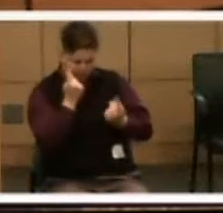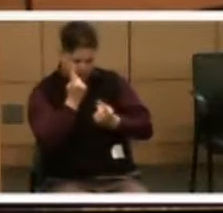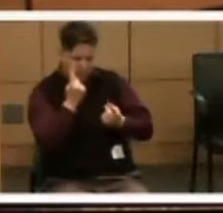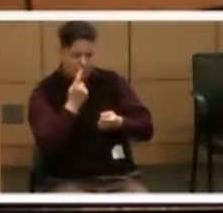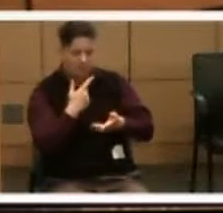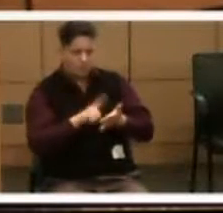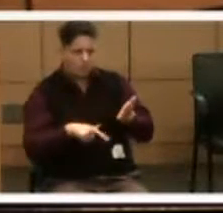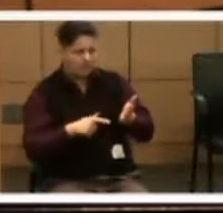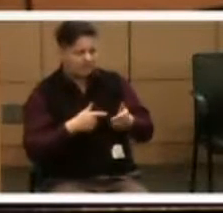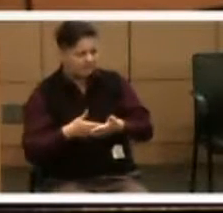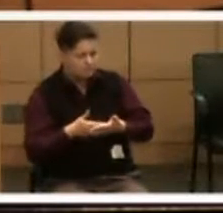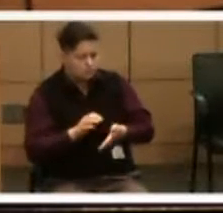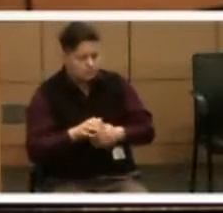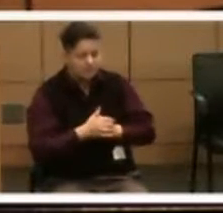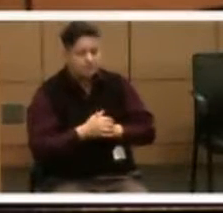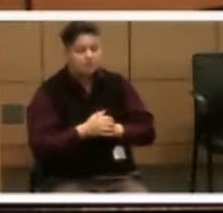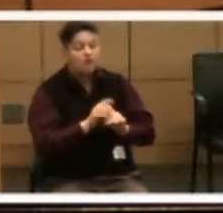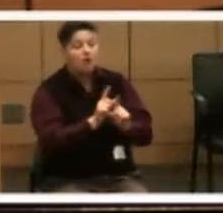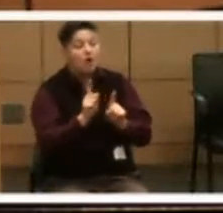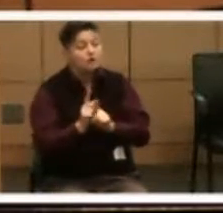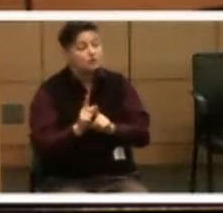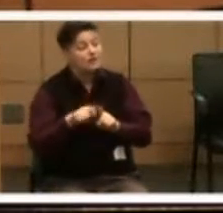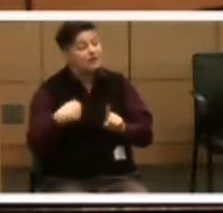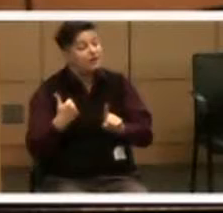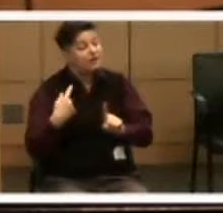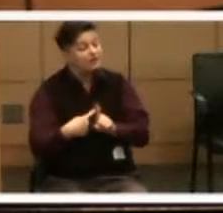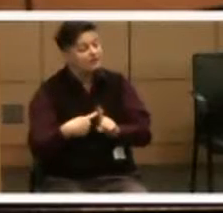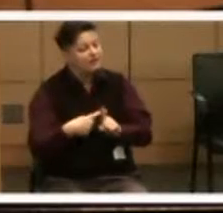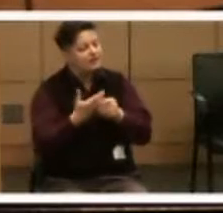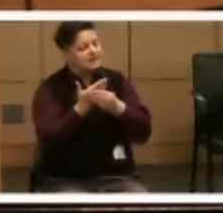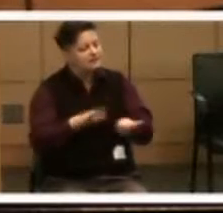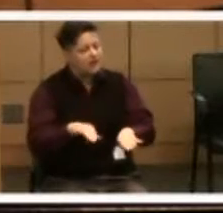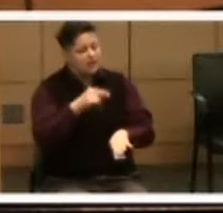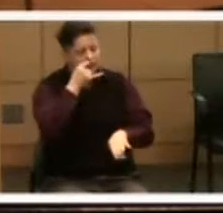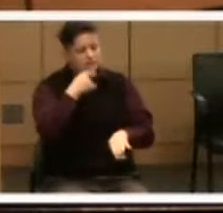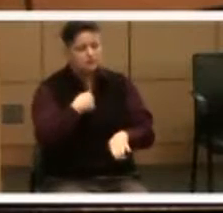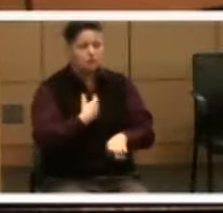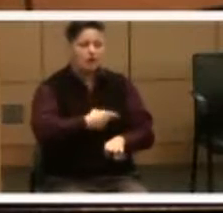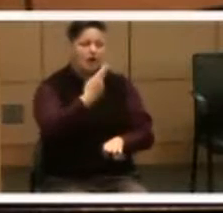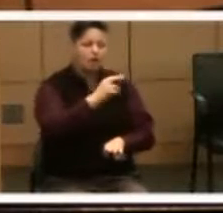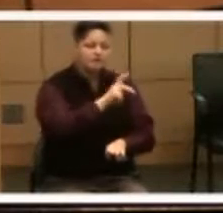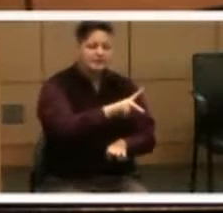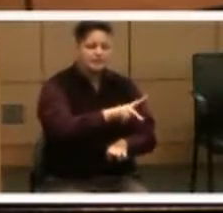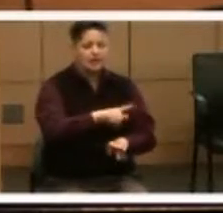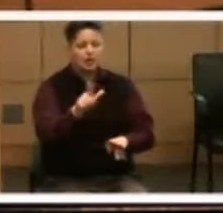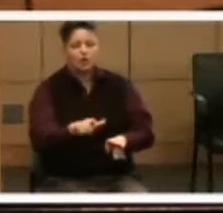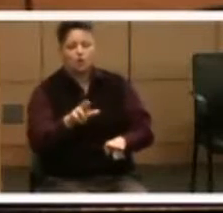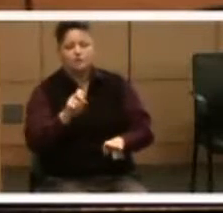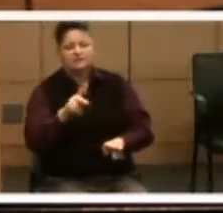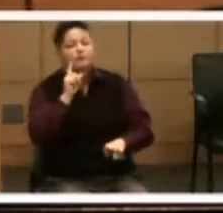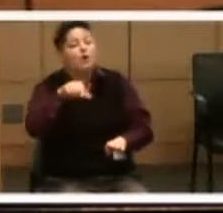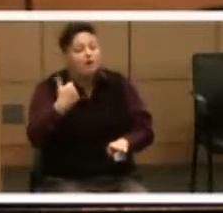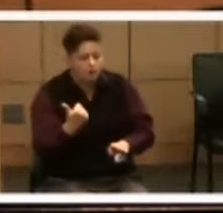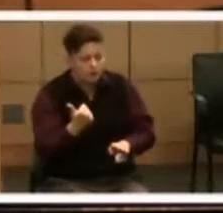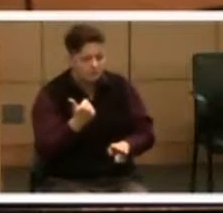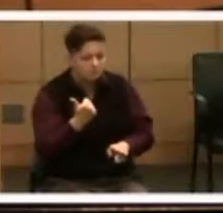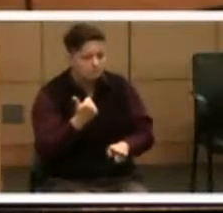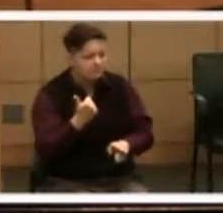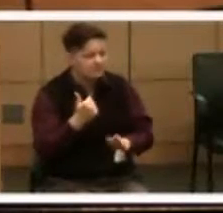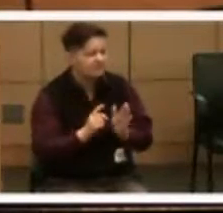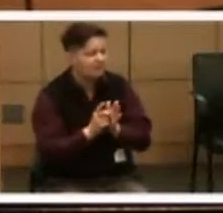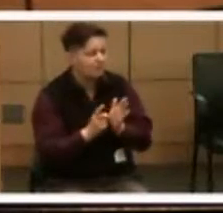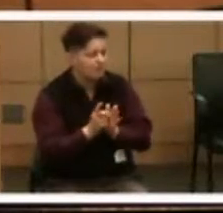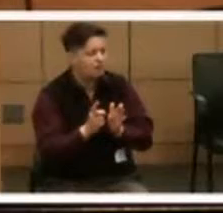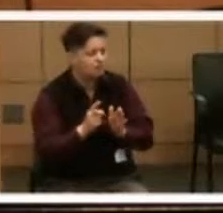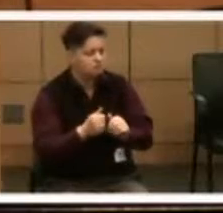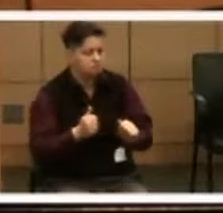the other strength is that they actually divided these children into high risk and low risk in terms of for other developmental delays. And so this